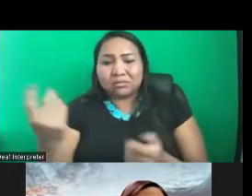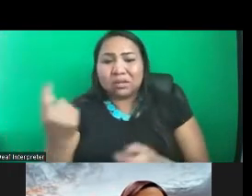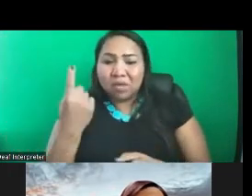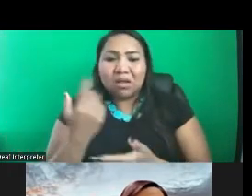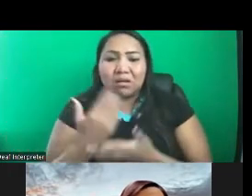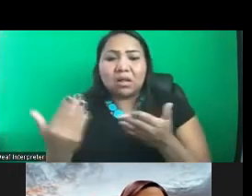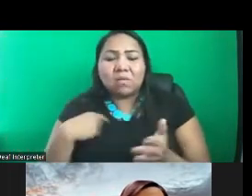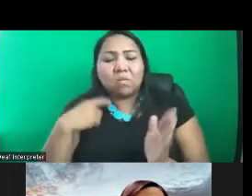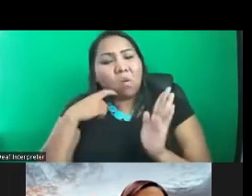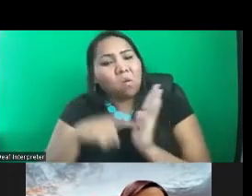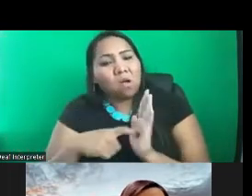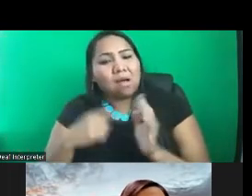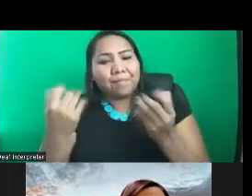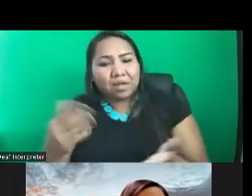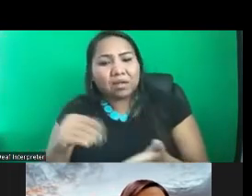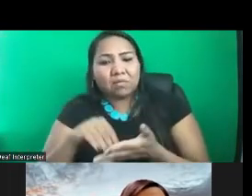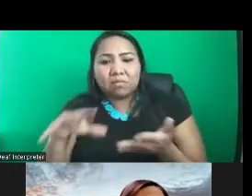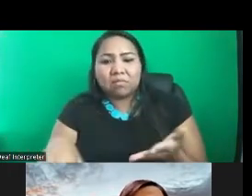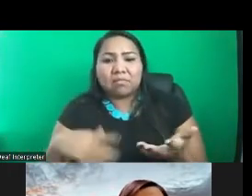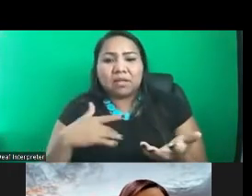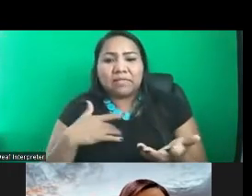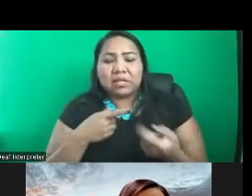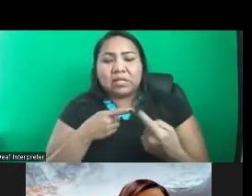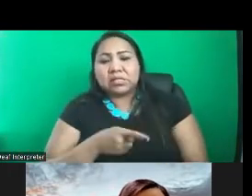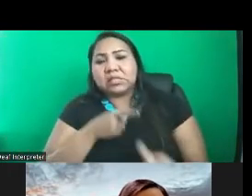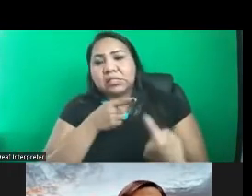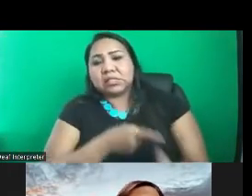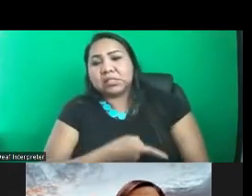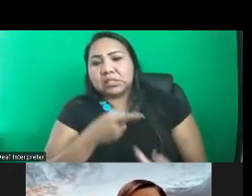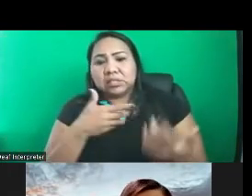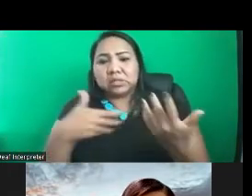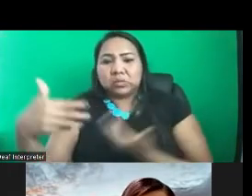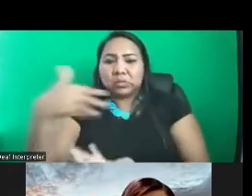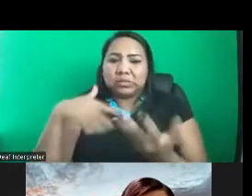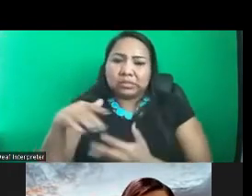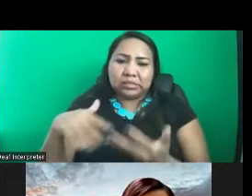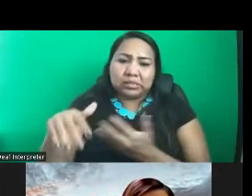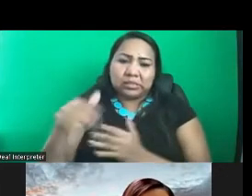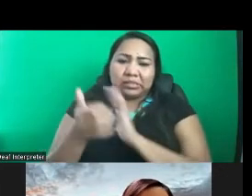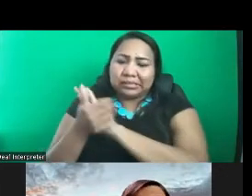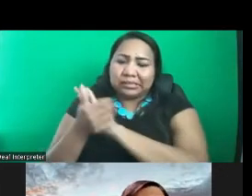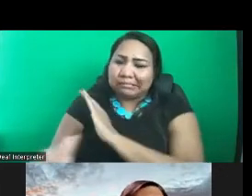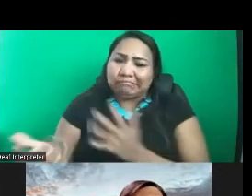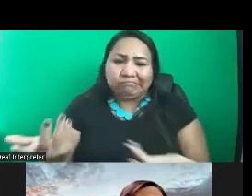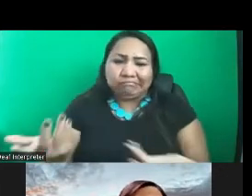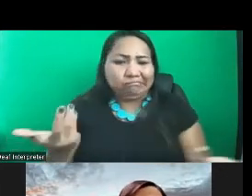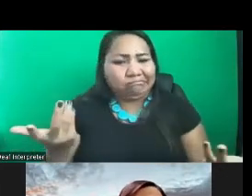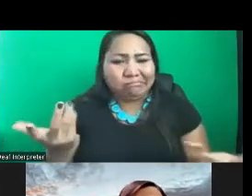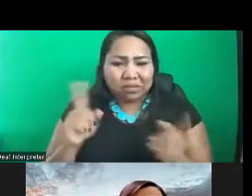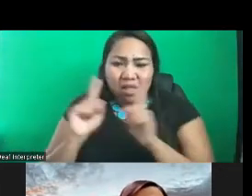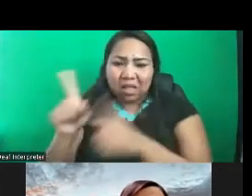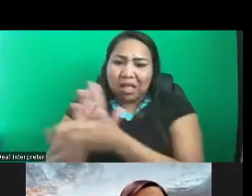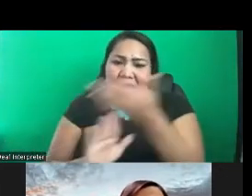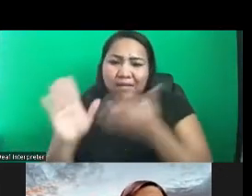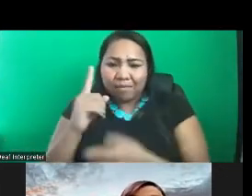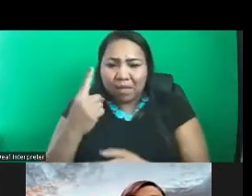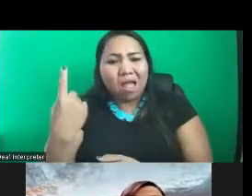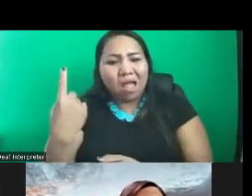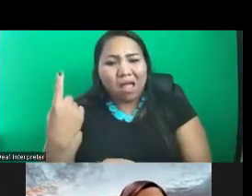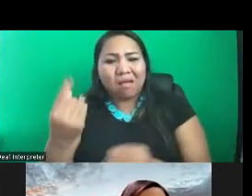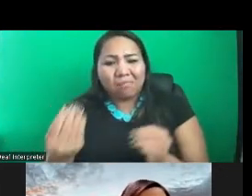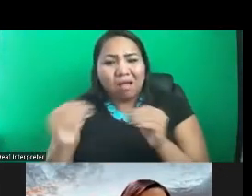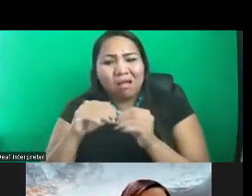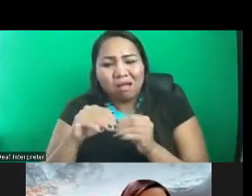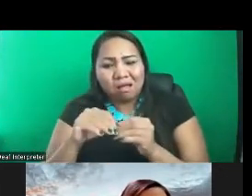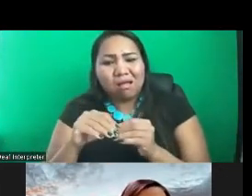the students don't have the social skills to navigate themselves when they're sent off to college. So that's one of the other things that we very,